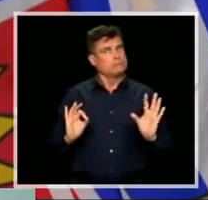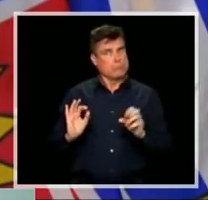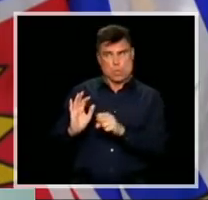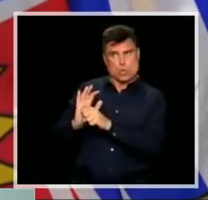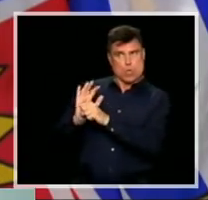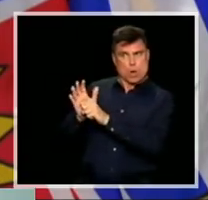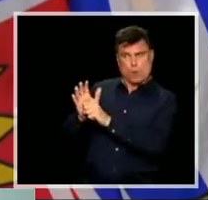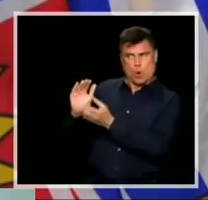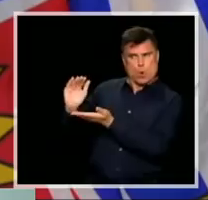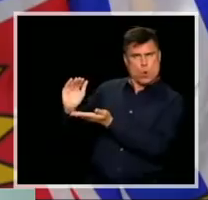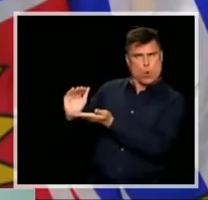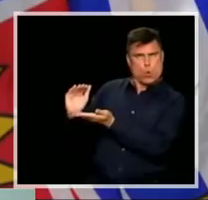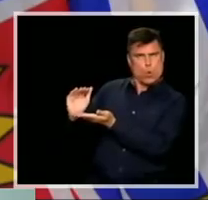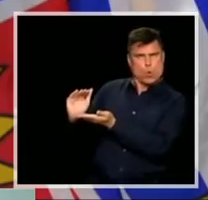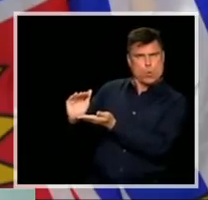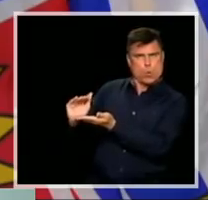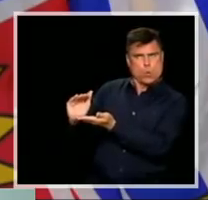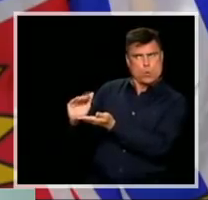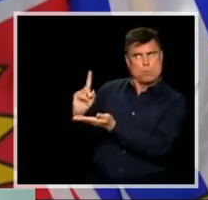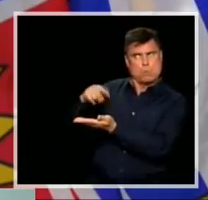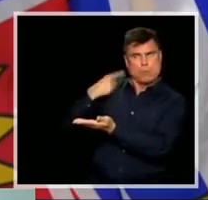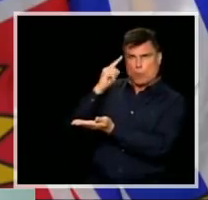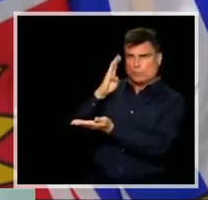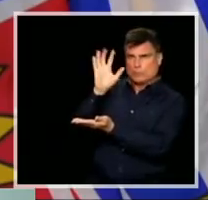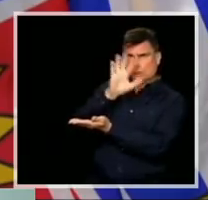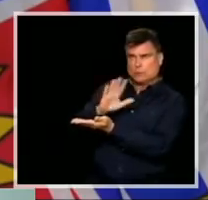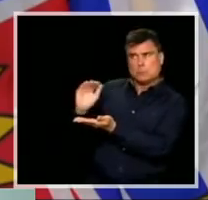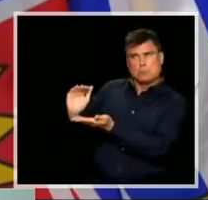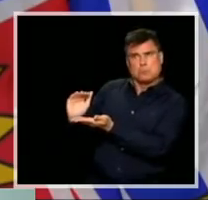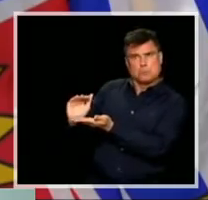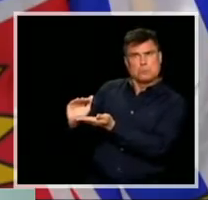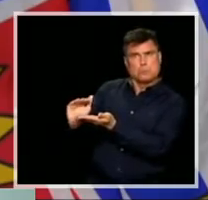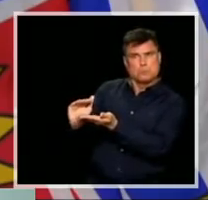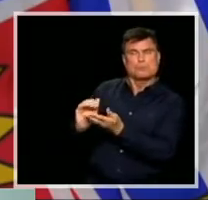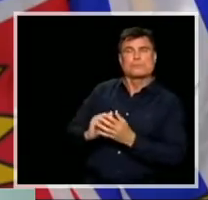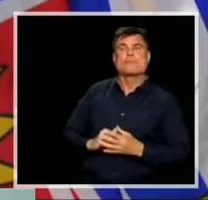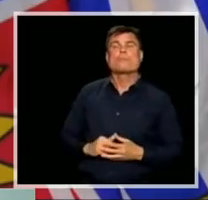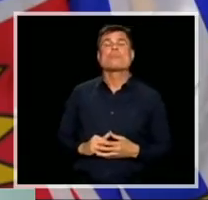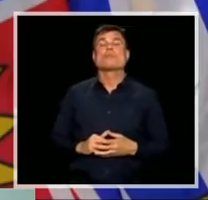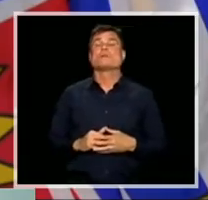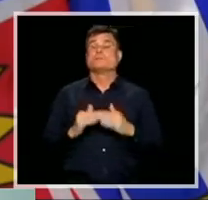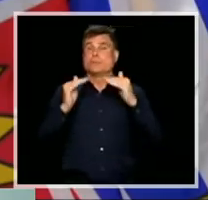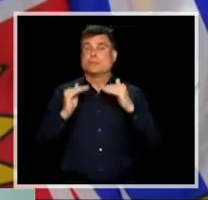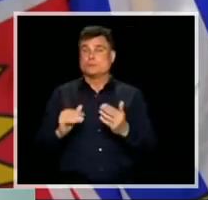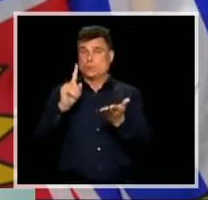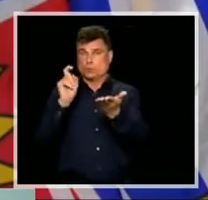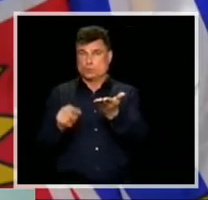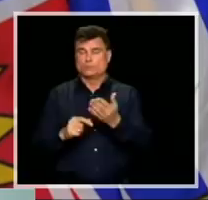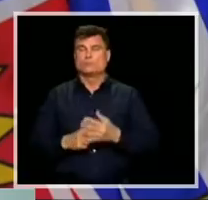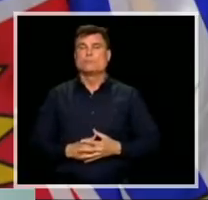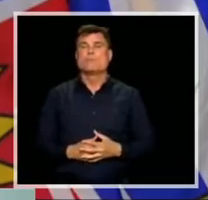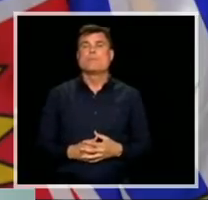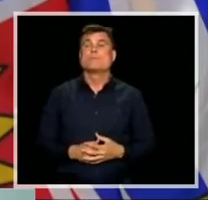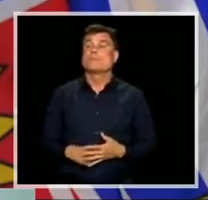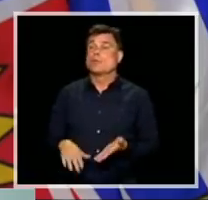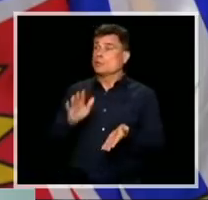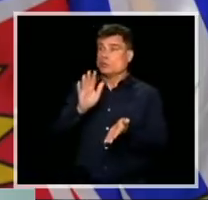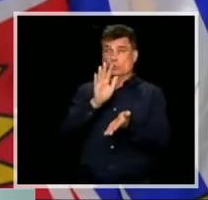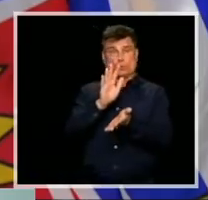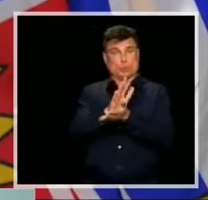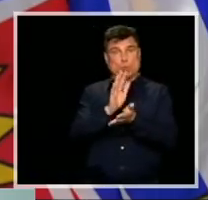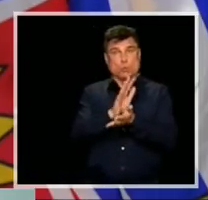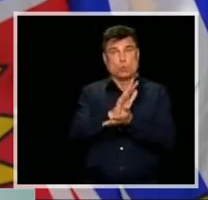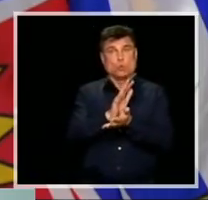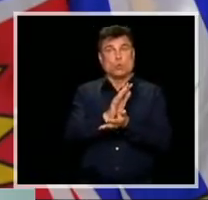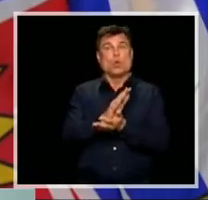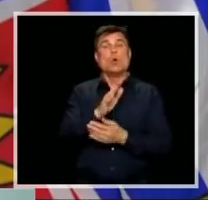keep records of what children are together during which periods of time. So if there is a concern, we are able to follow